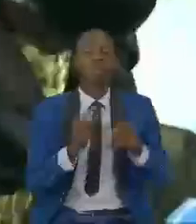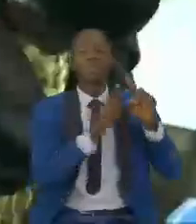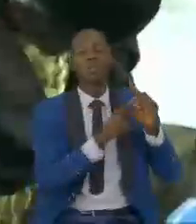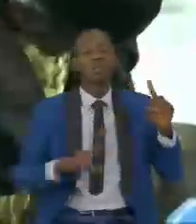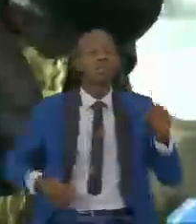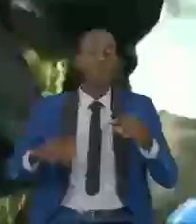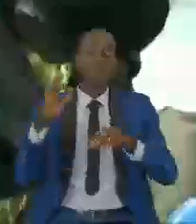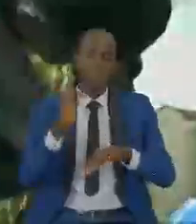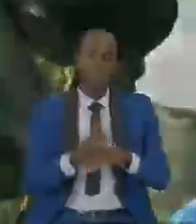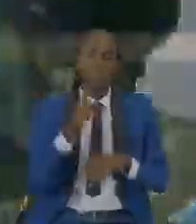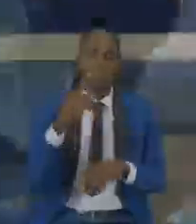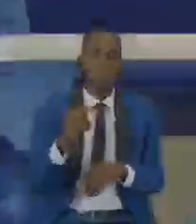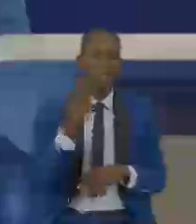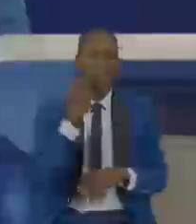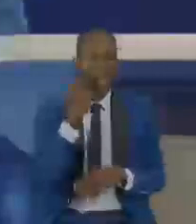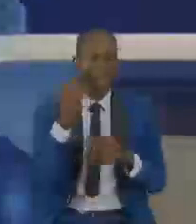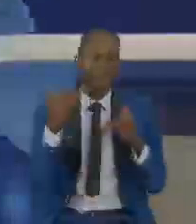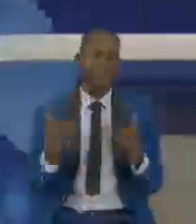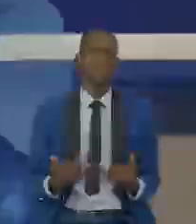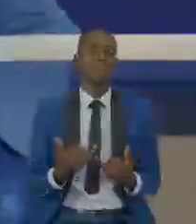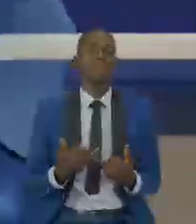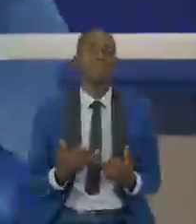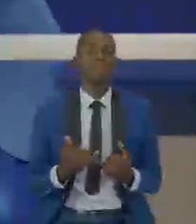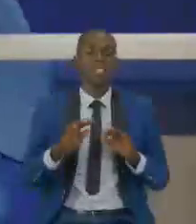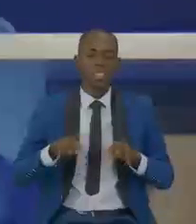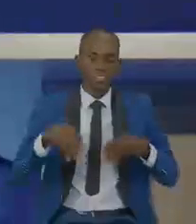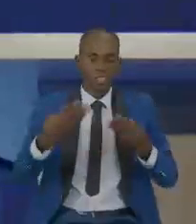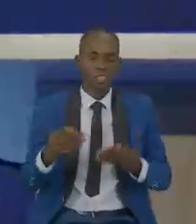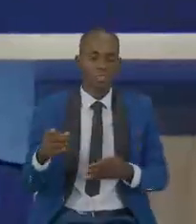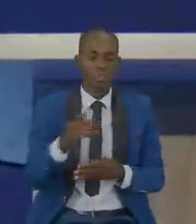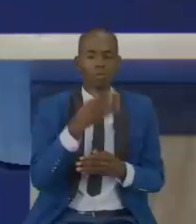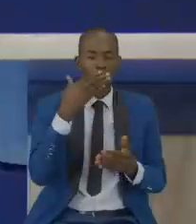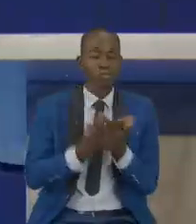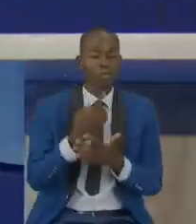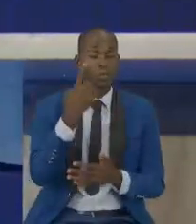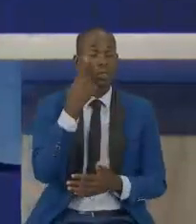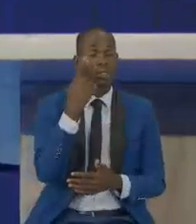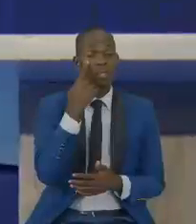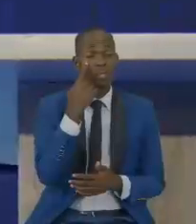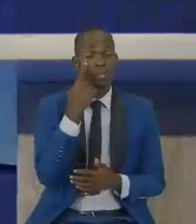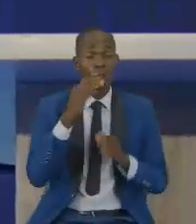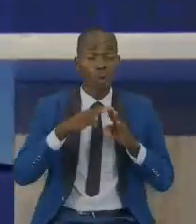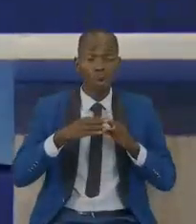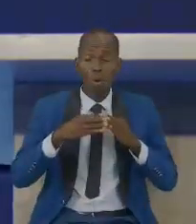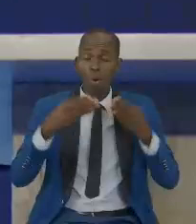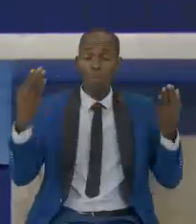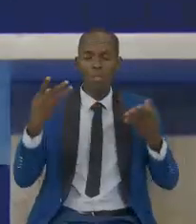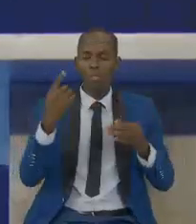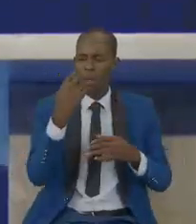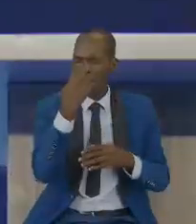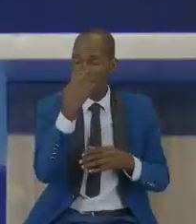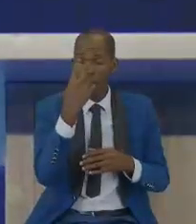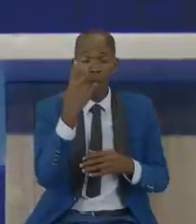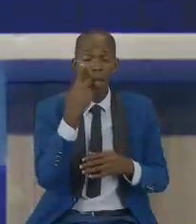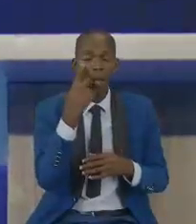touch their eyesight now. Give them sight. Open the blind